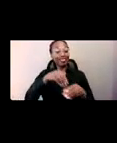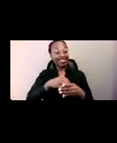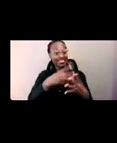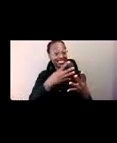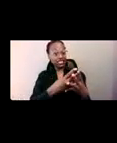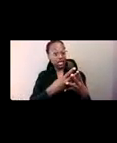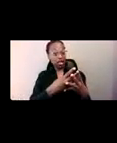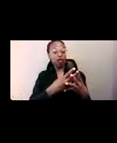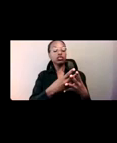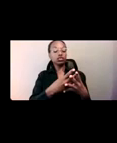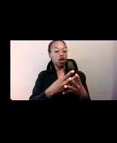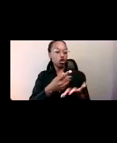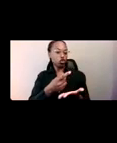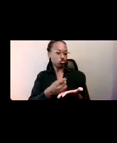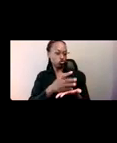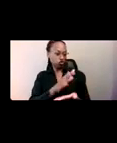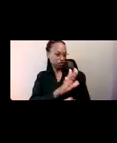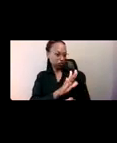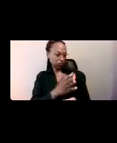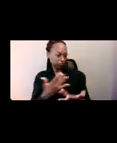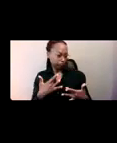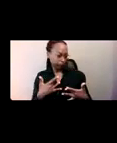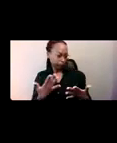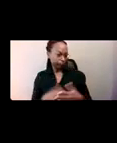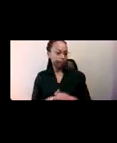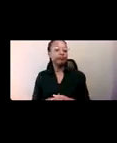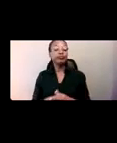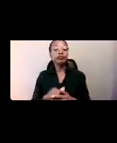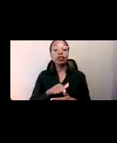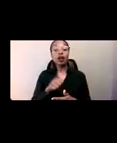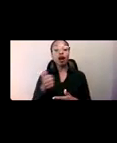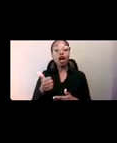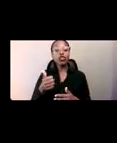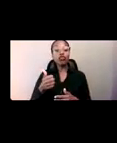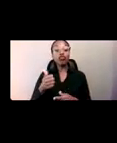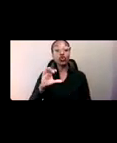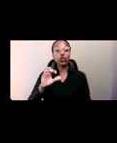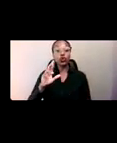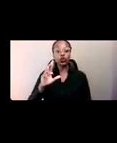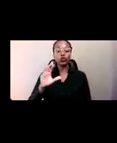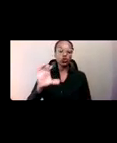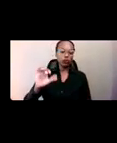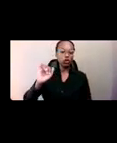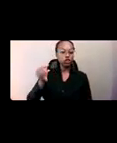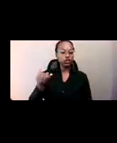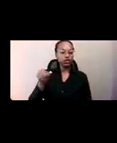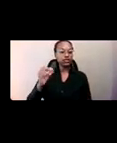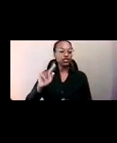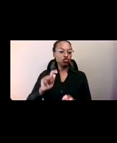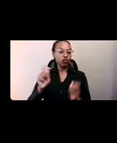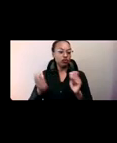And the last highlight of our criminal justice reform work is